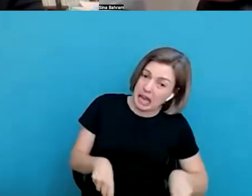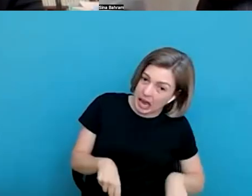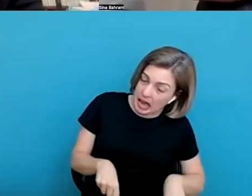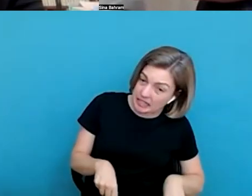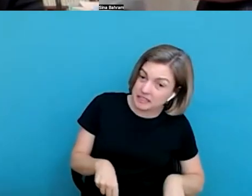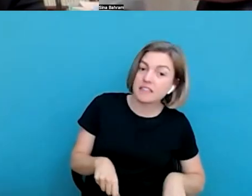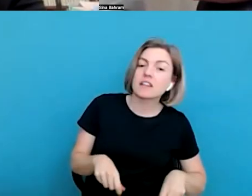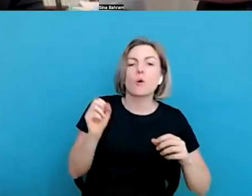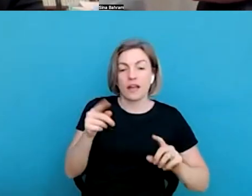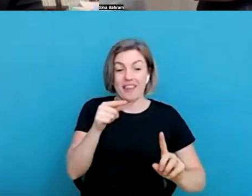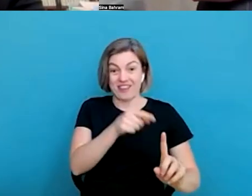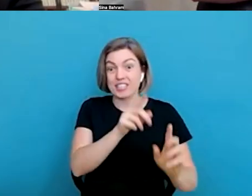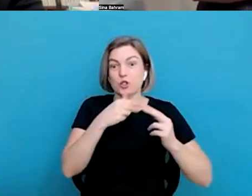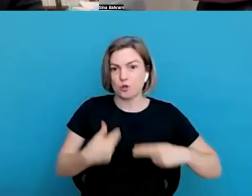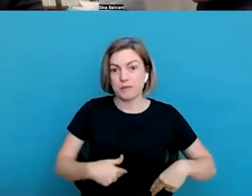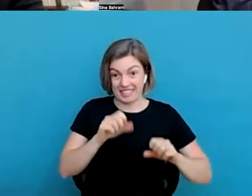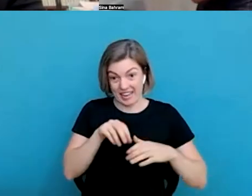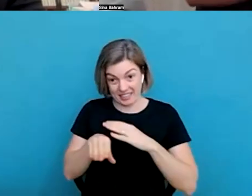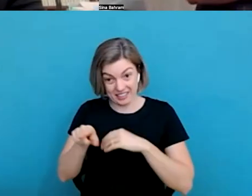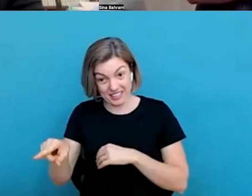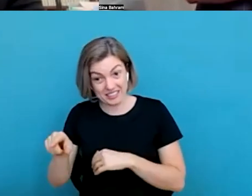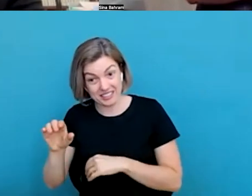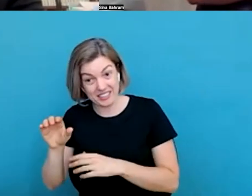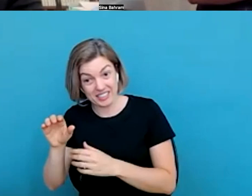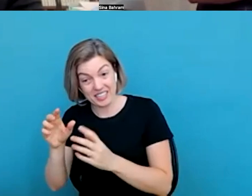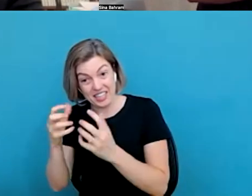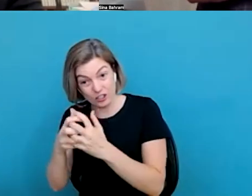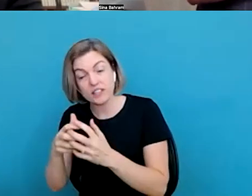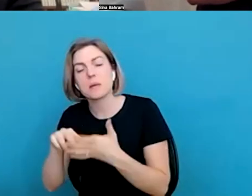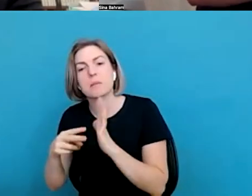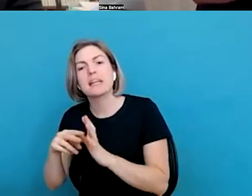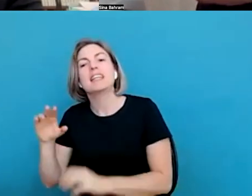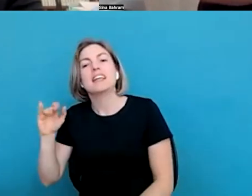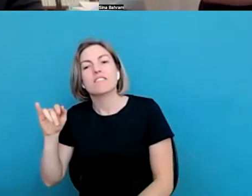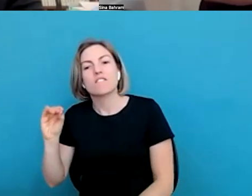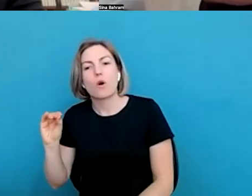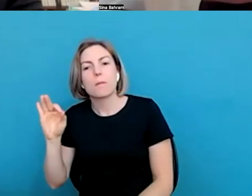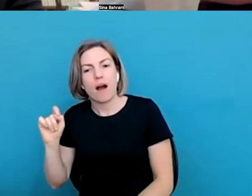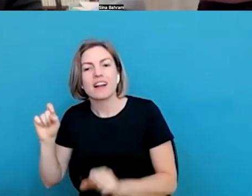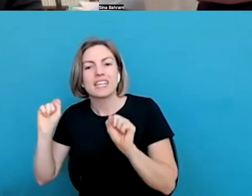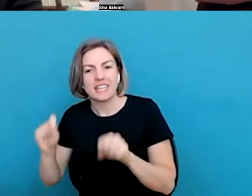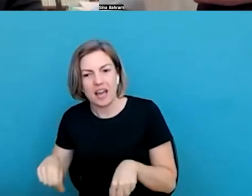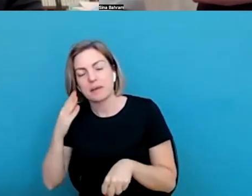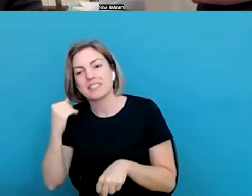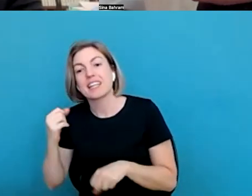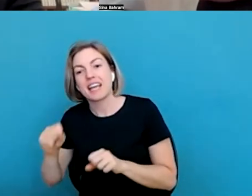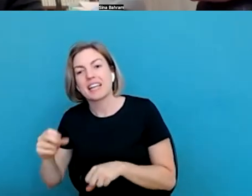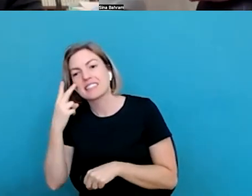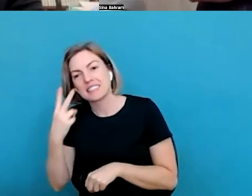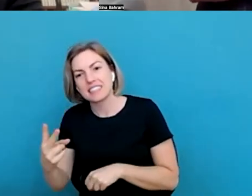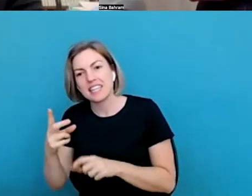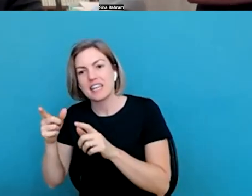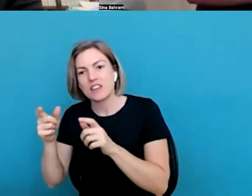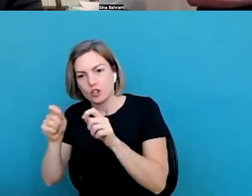human access this interface? If so, then the information bot should be able to, because it can see the controls such a human could see, and it